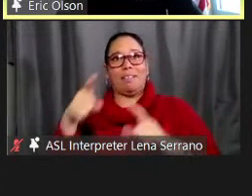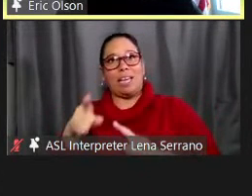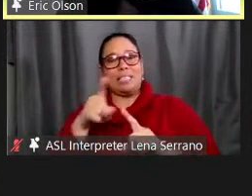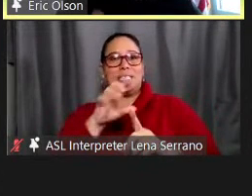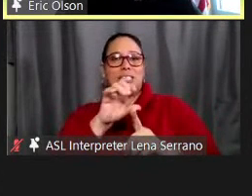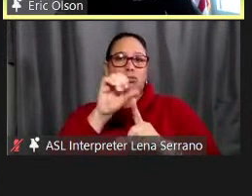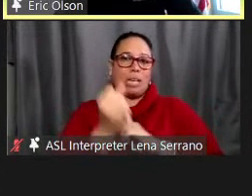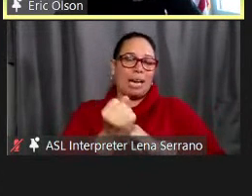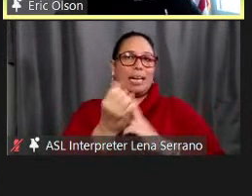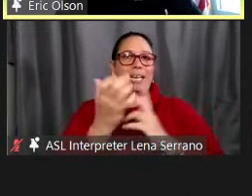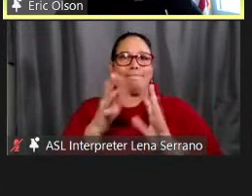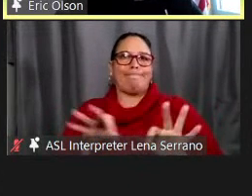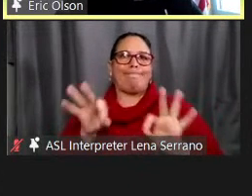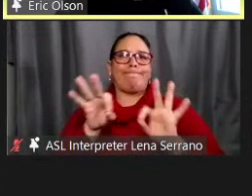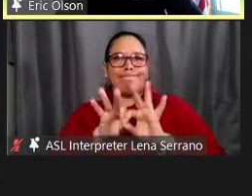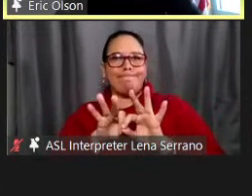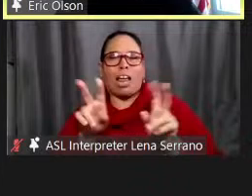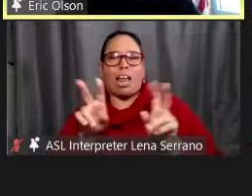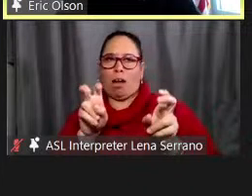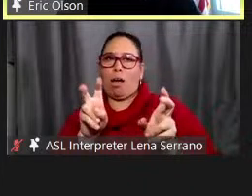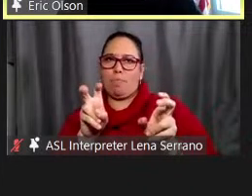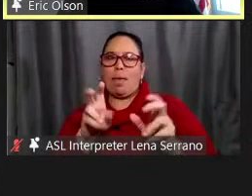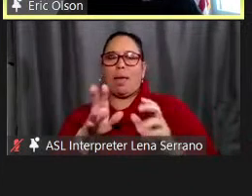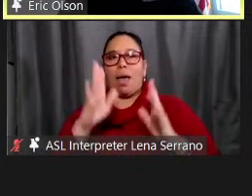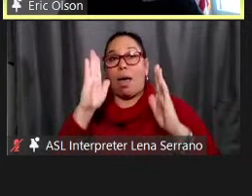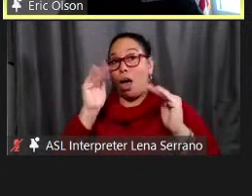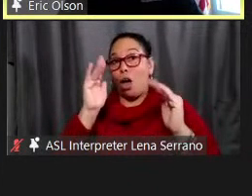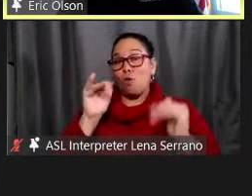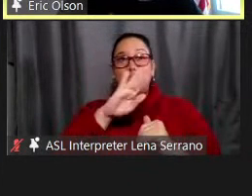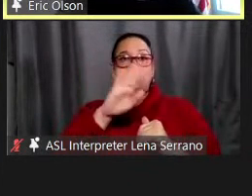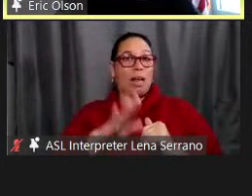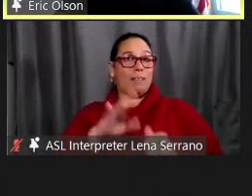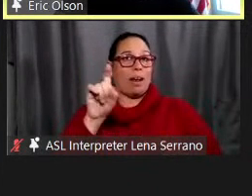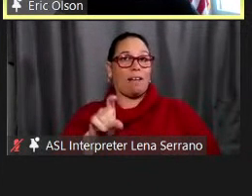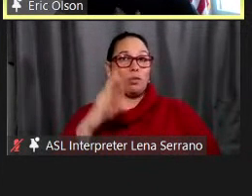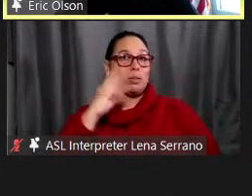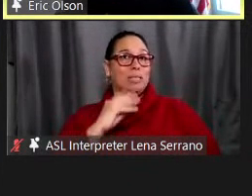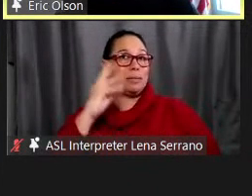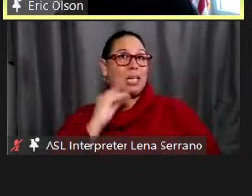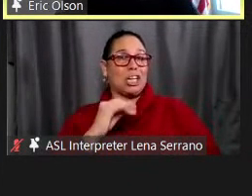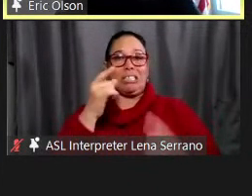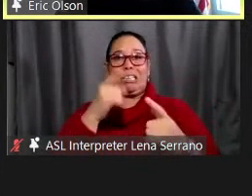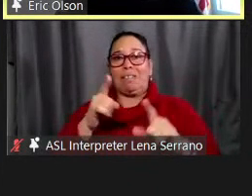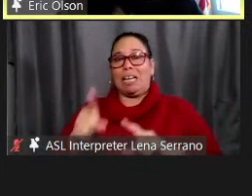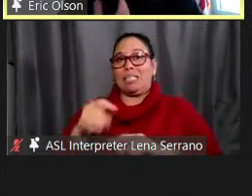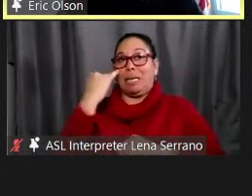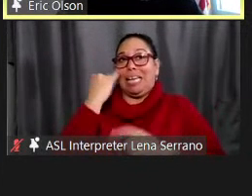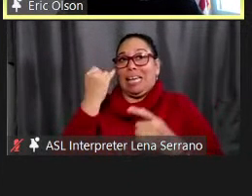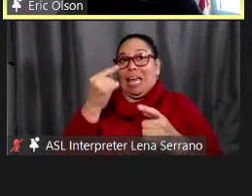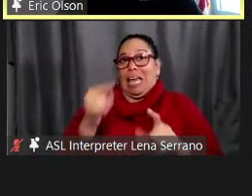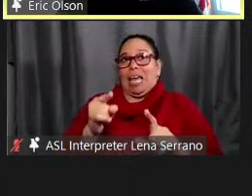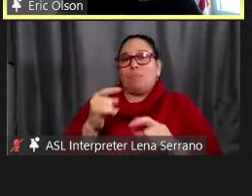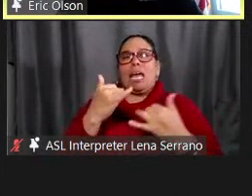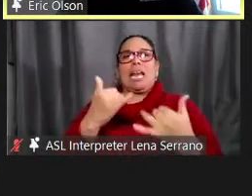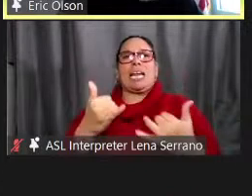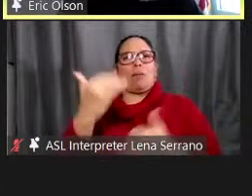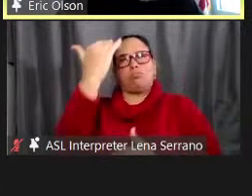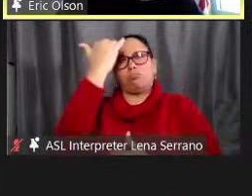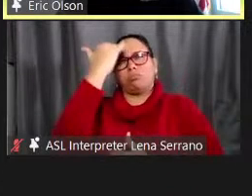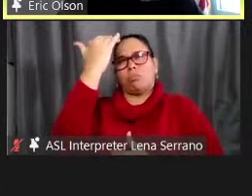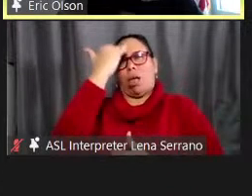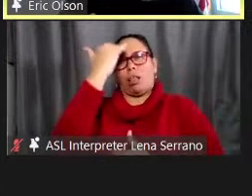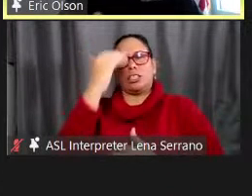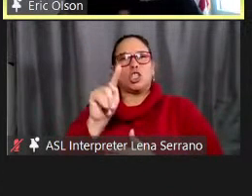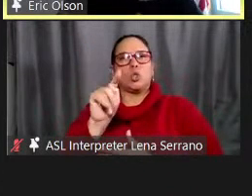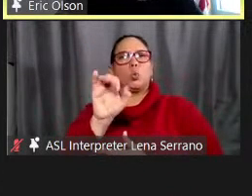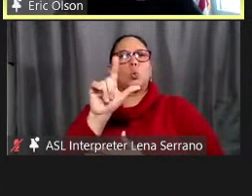society, it's a relevant topic to talk about. I hope that you never have to experience one of these events, but if you do, you're now armed with some knowledge and some tools in